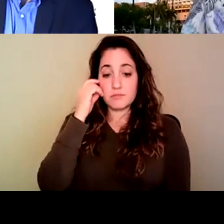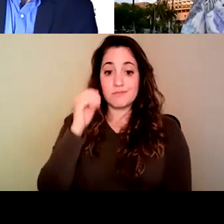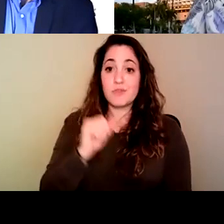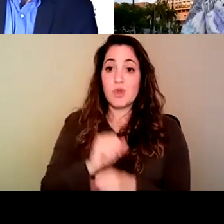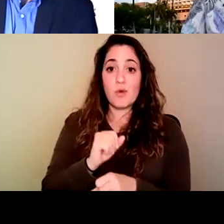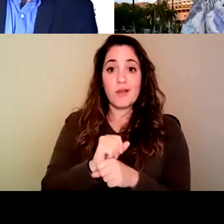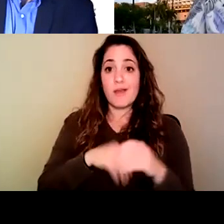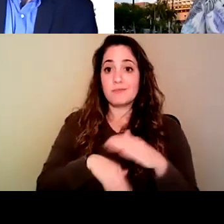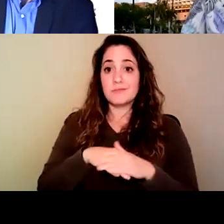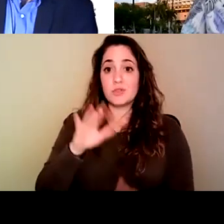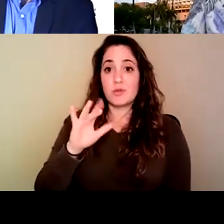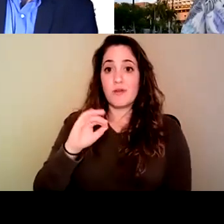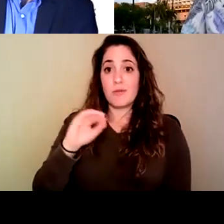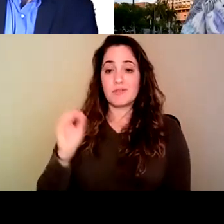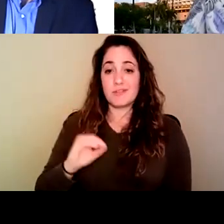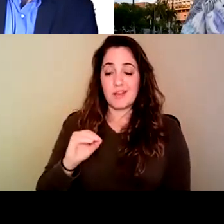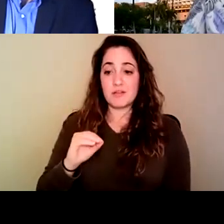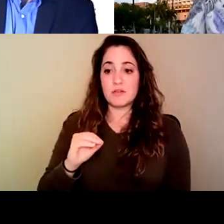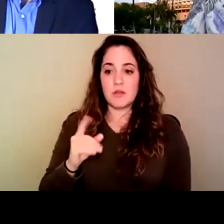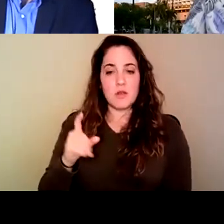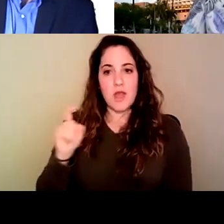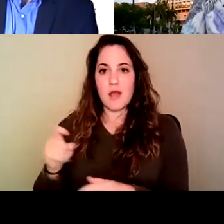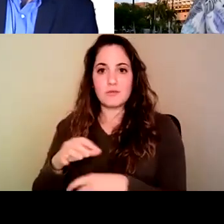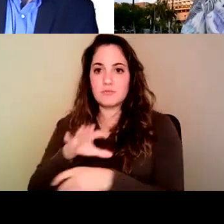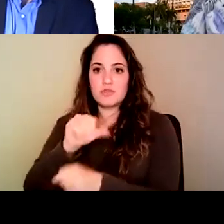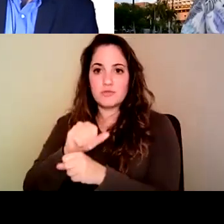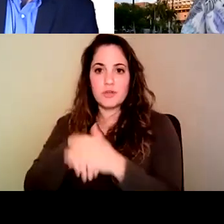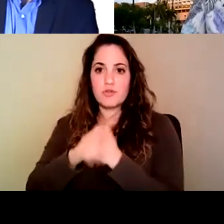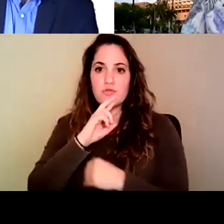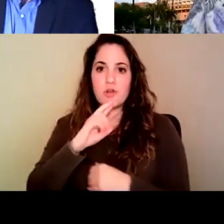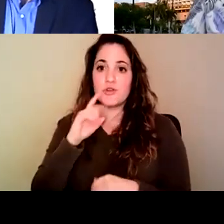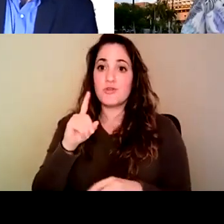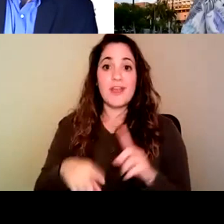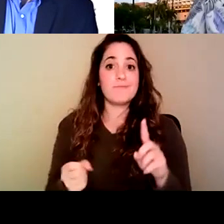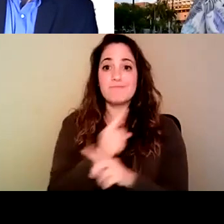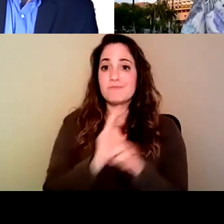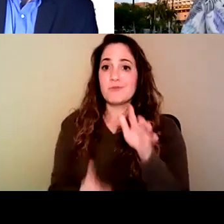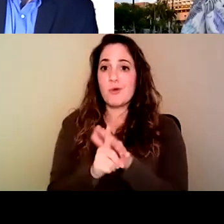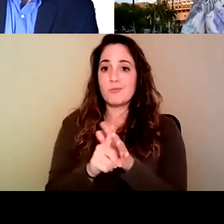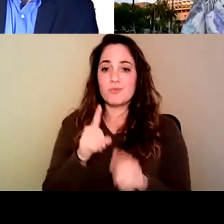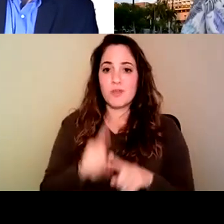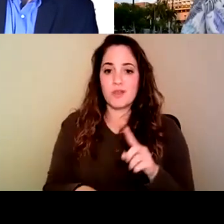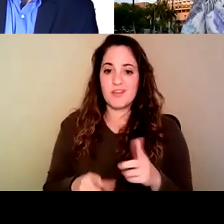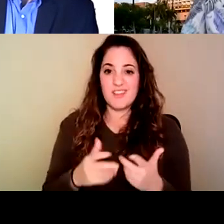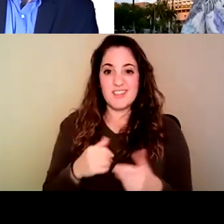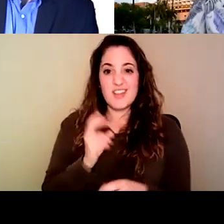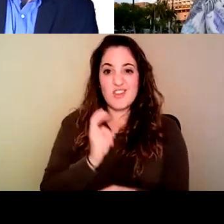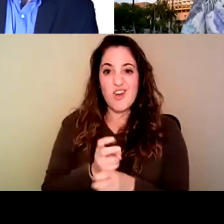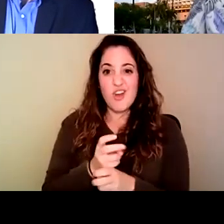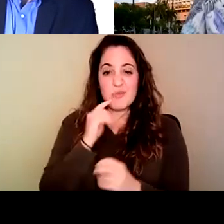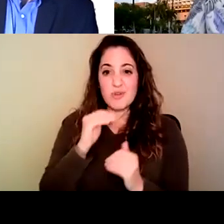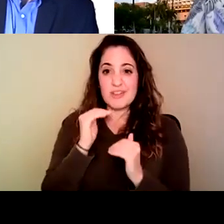25% capacities, you have to make a reservation to get into these restaurants. You can't just show up. It's tough because they're so limited in seating